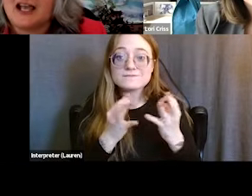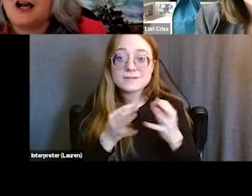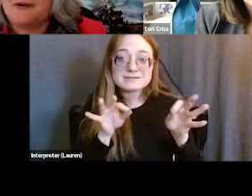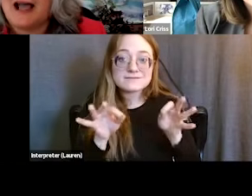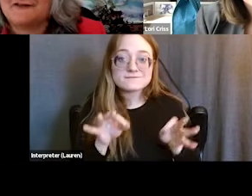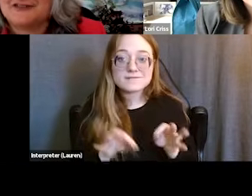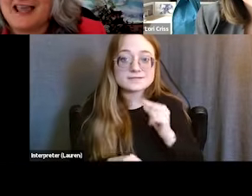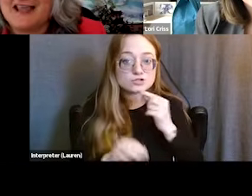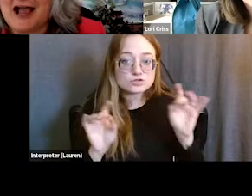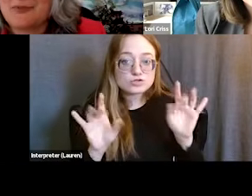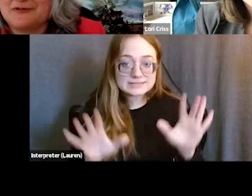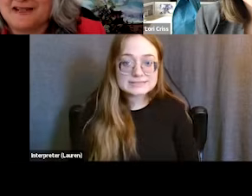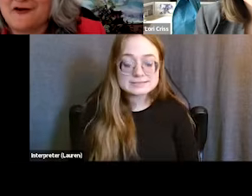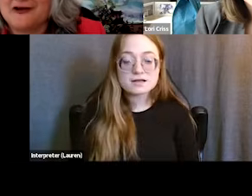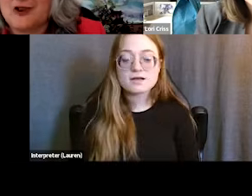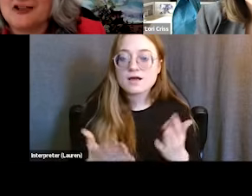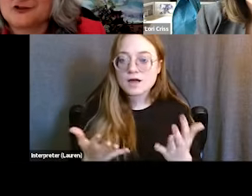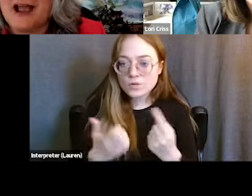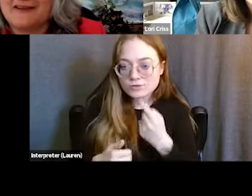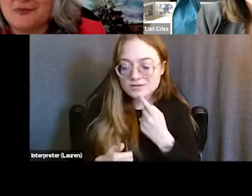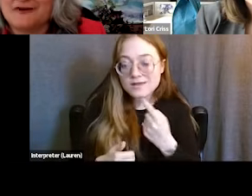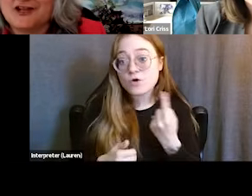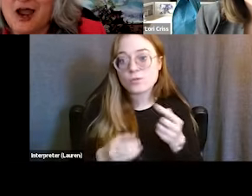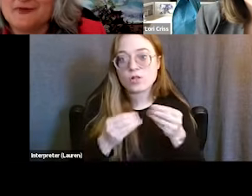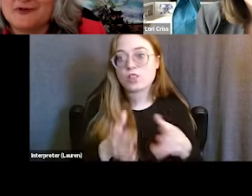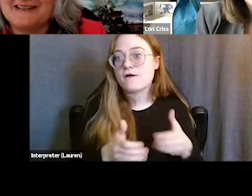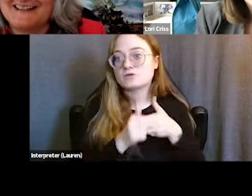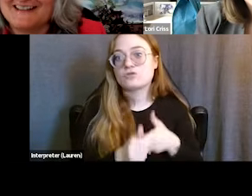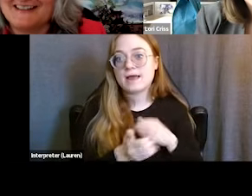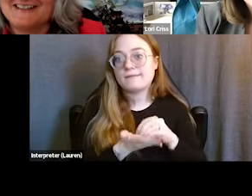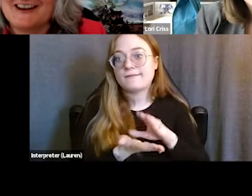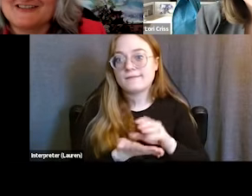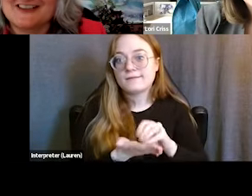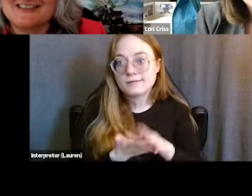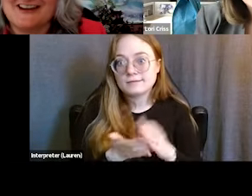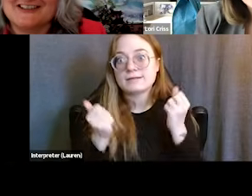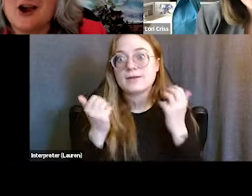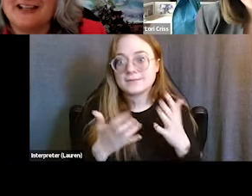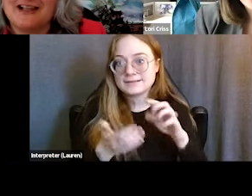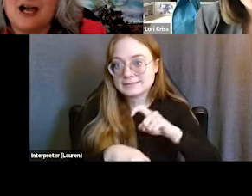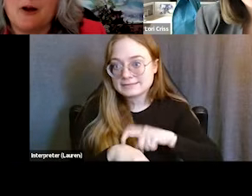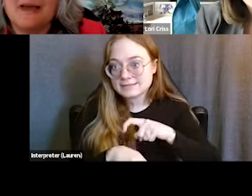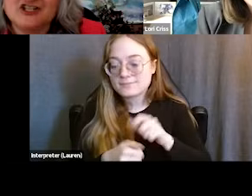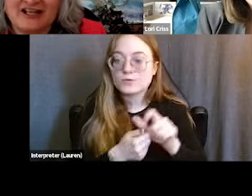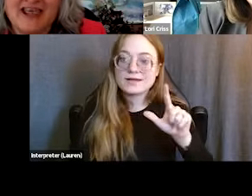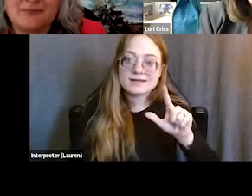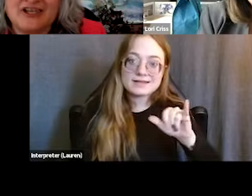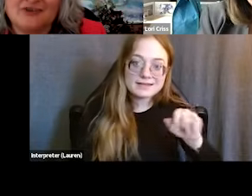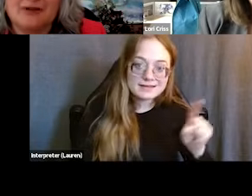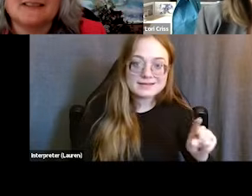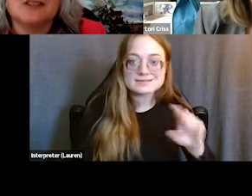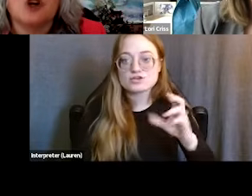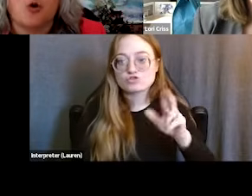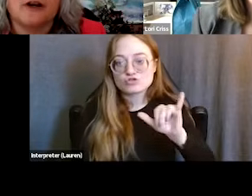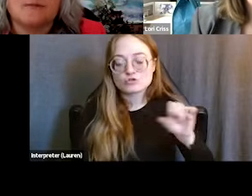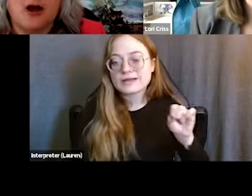crisis. I have to say, I probably have already lost track of the number of times between Liz and Director Chris already talking about mentioning that piece,